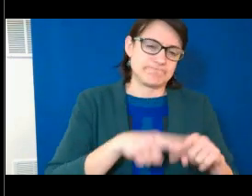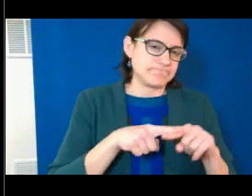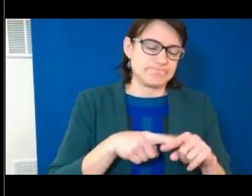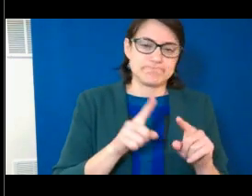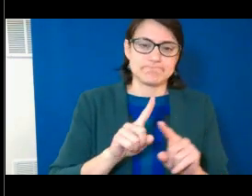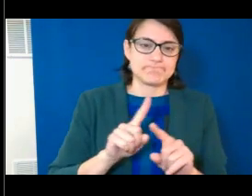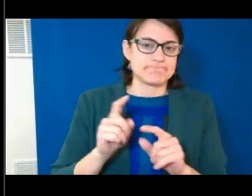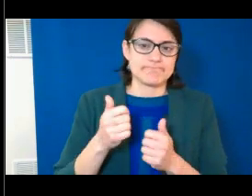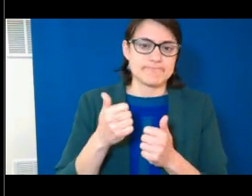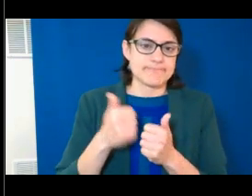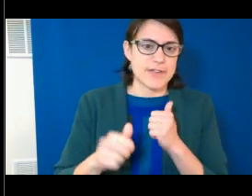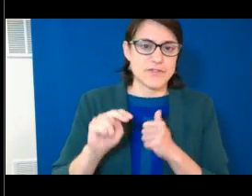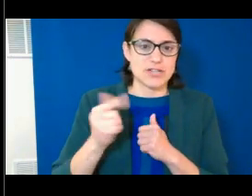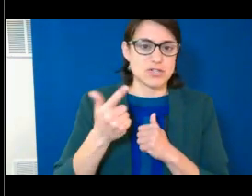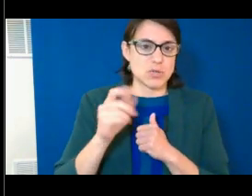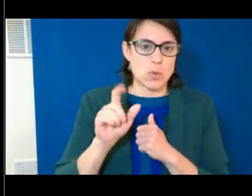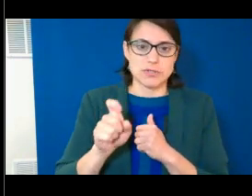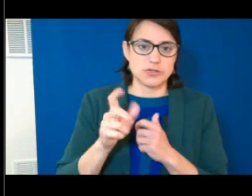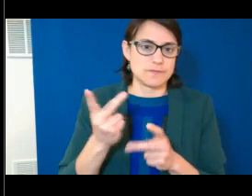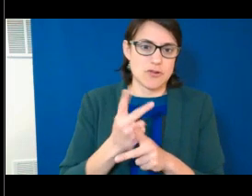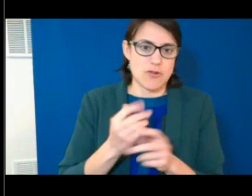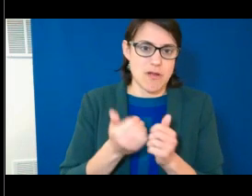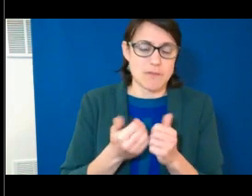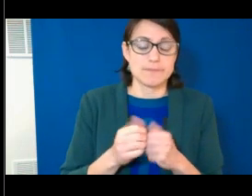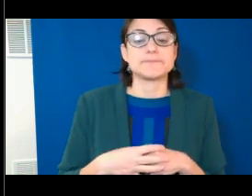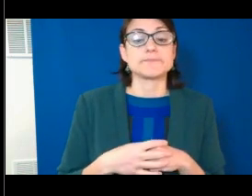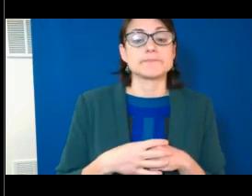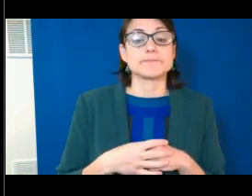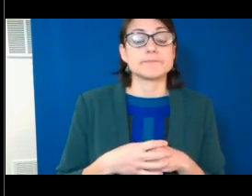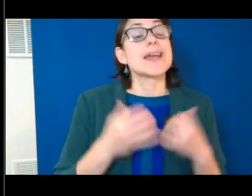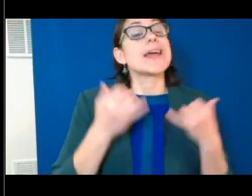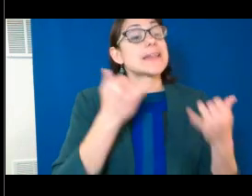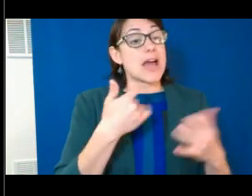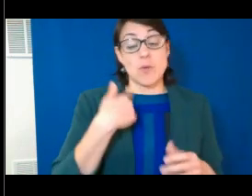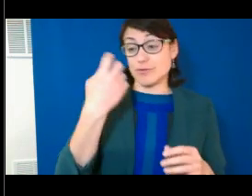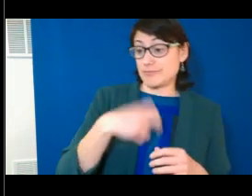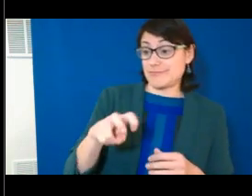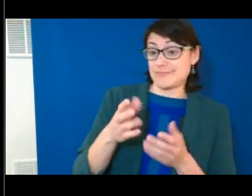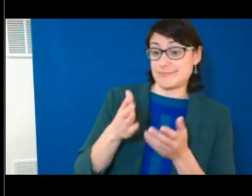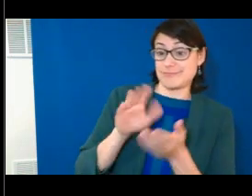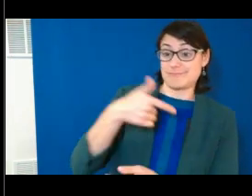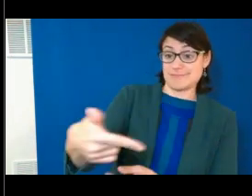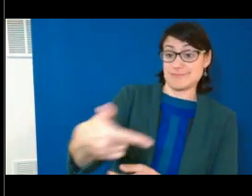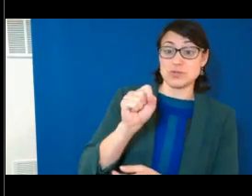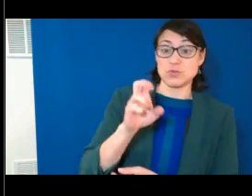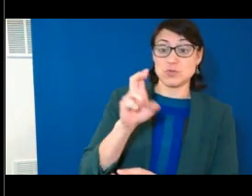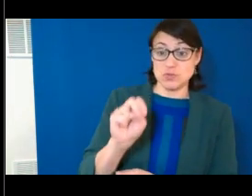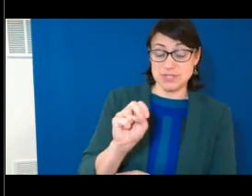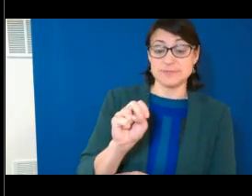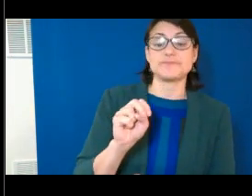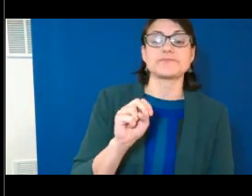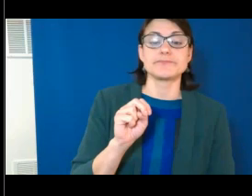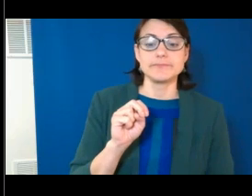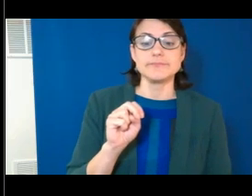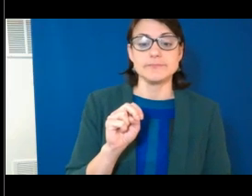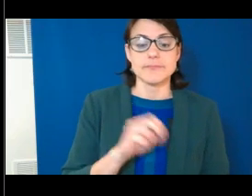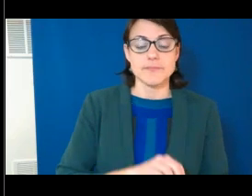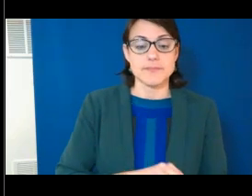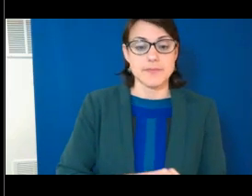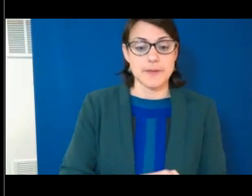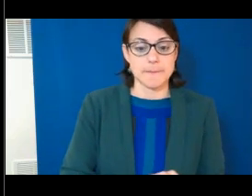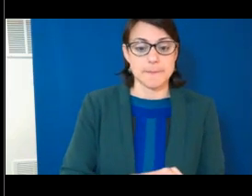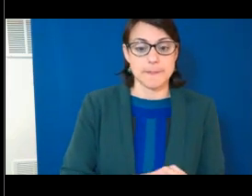switch back to Susan with the Genius Award. I'm Clay Wong. I'm a professor at University of California. I'm going to give